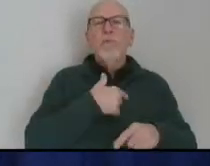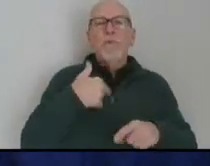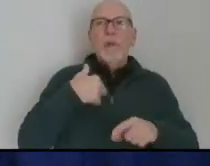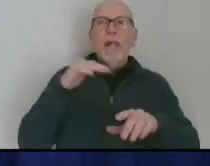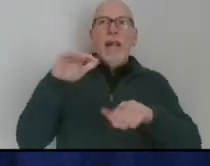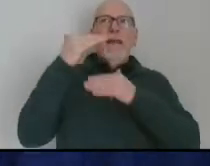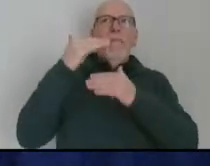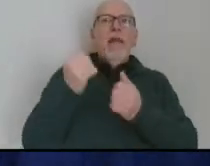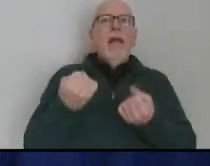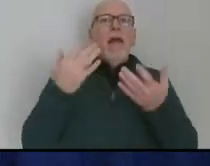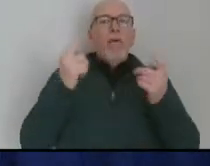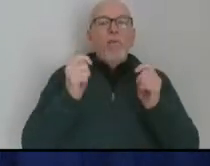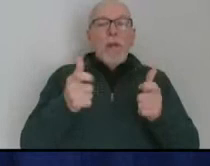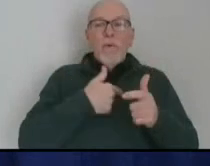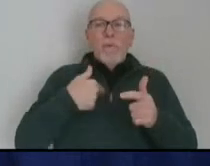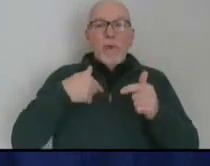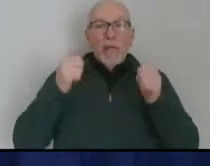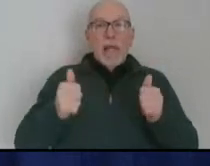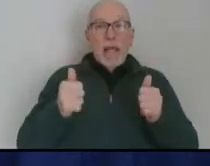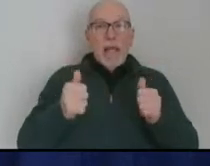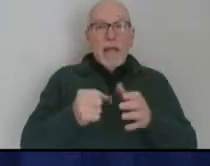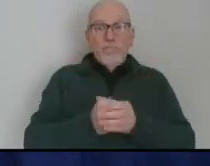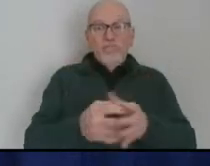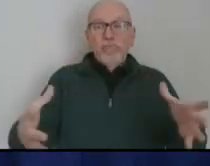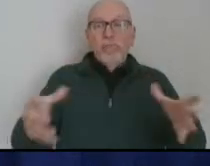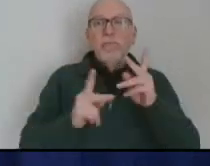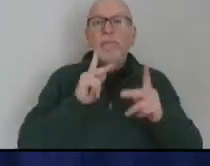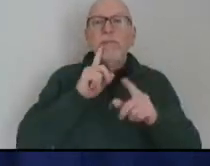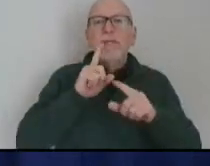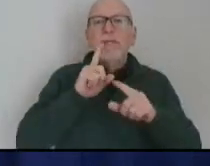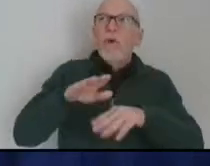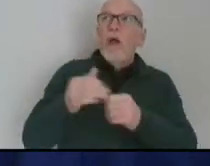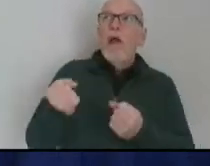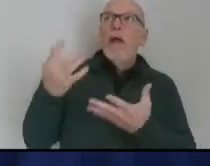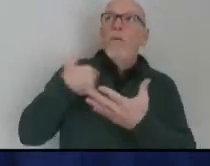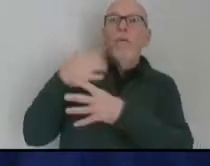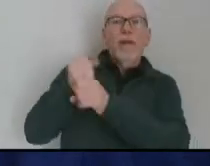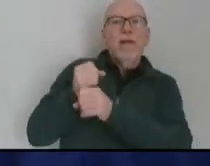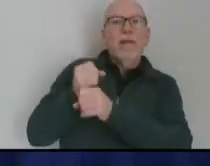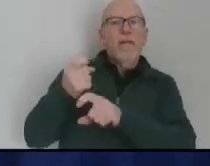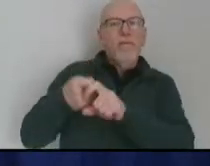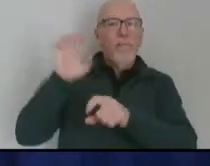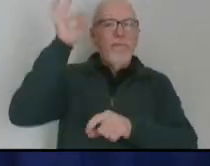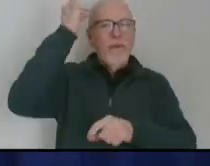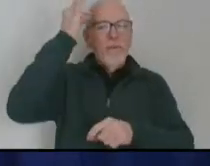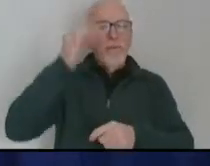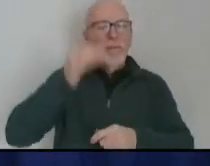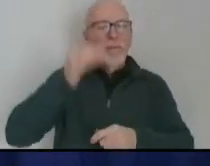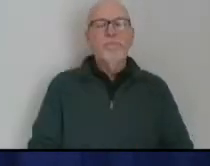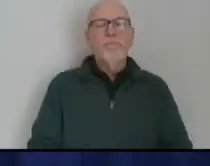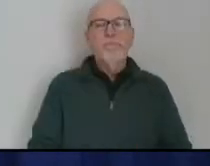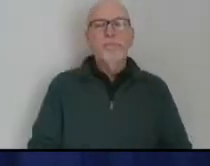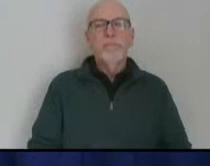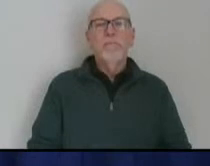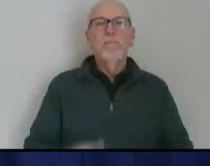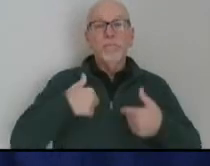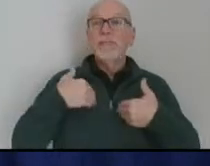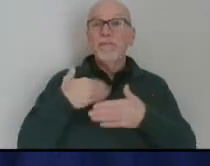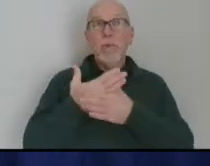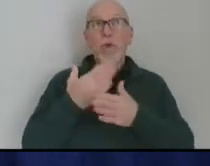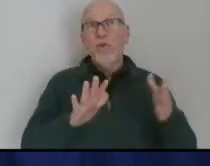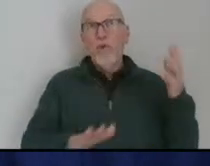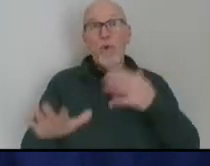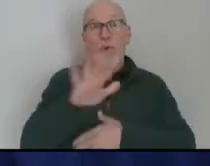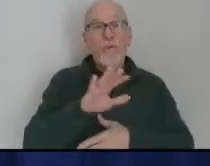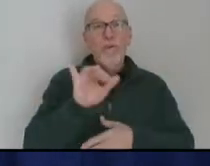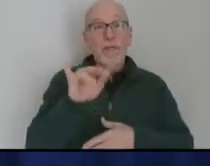expand vaccine eligibility by the amount of vaccine available at the federal level. We have partners across the state who are